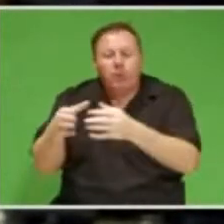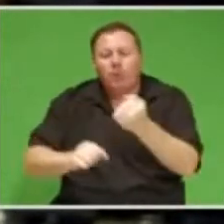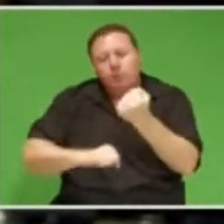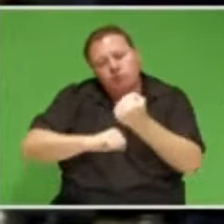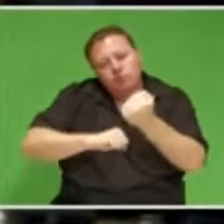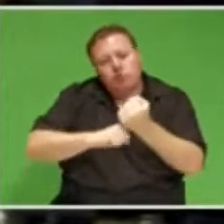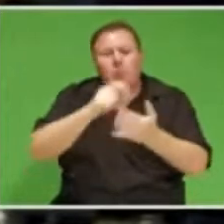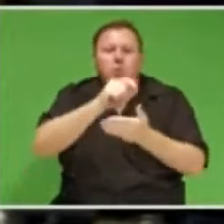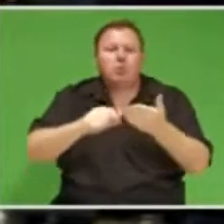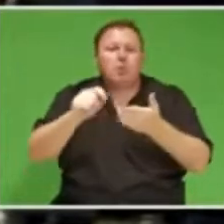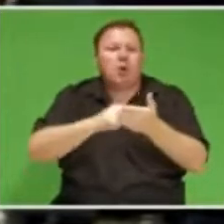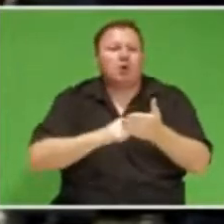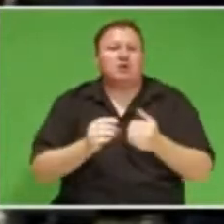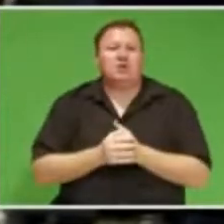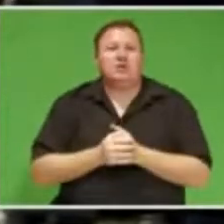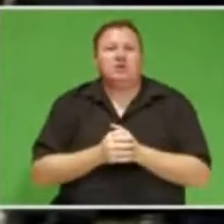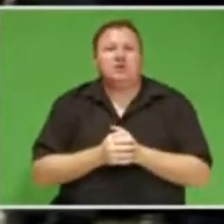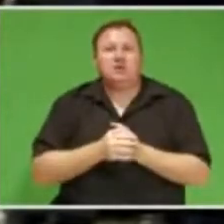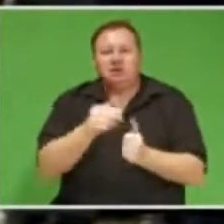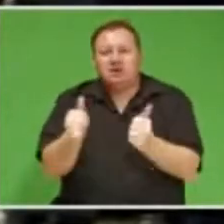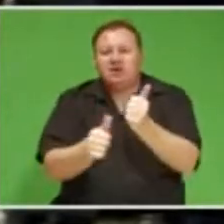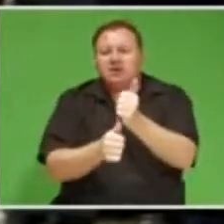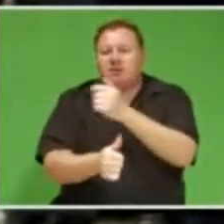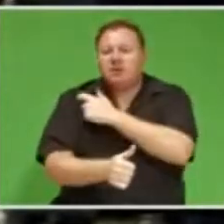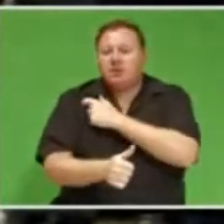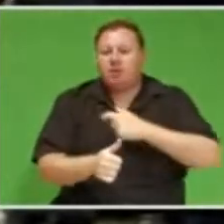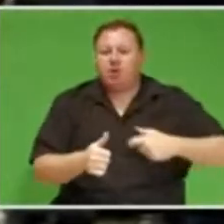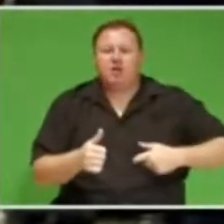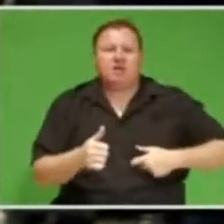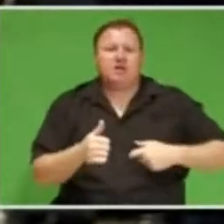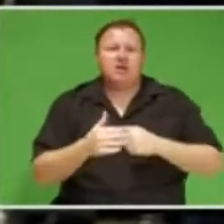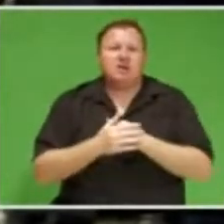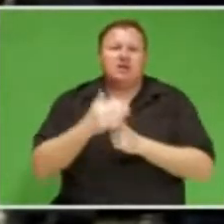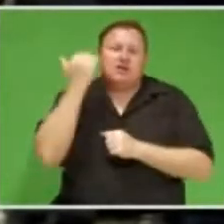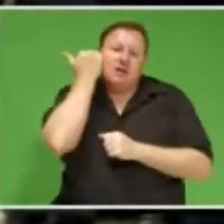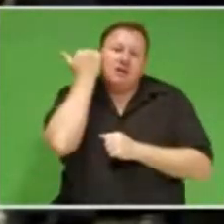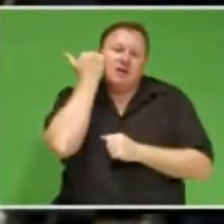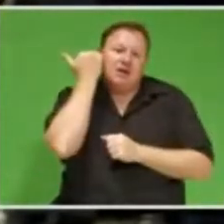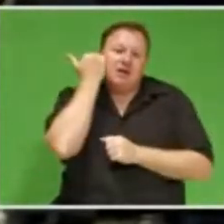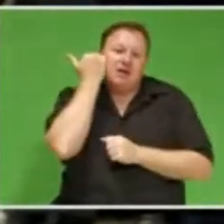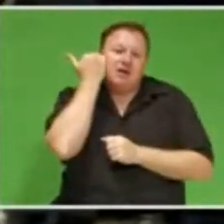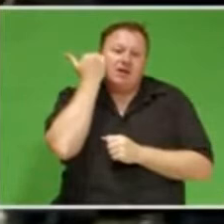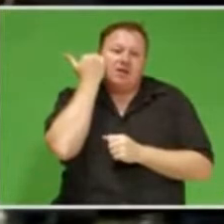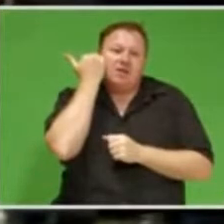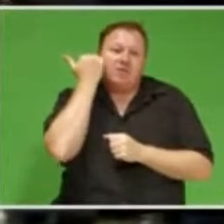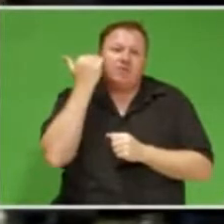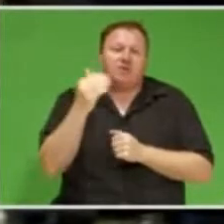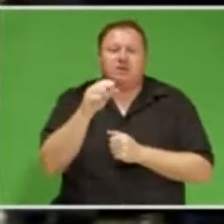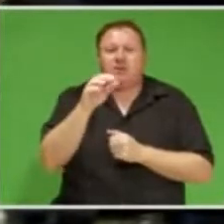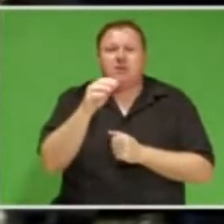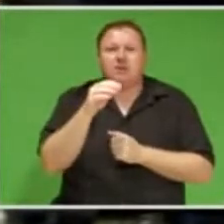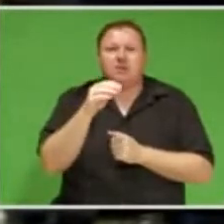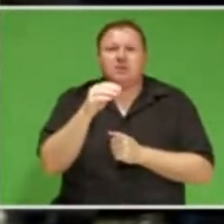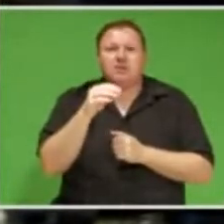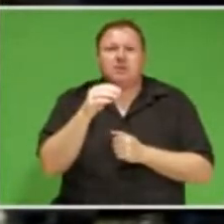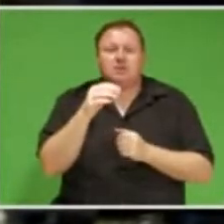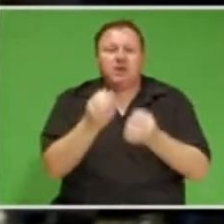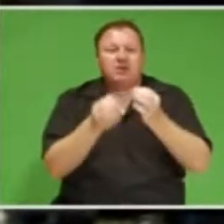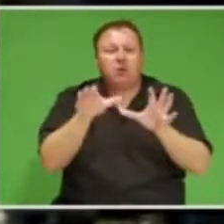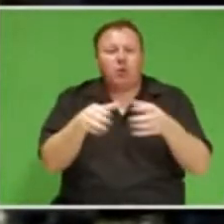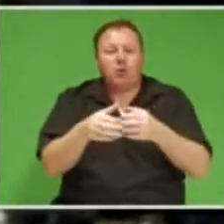democracy, Deputy President of the governing party, Mr. Paul Mashatile, and